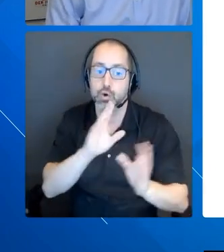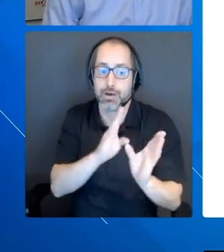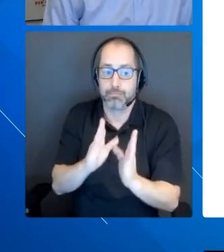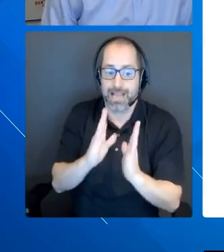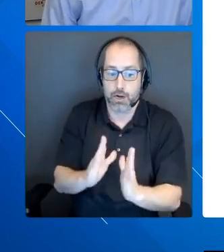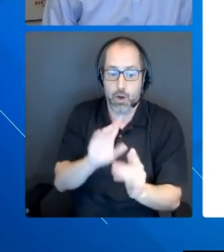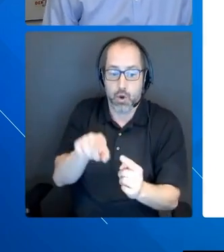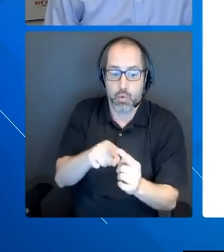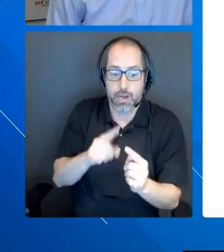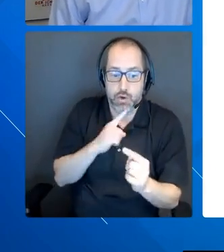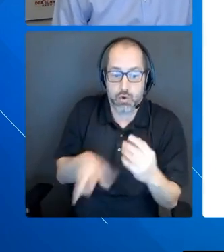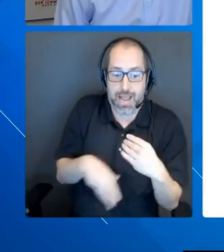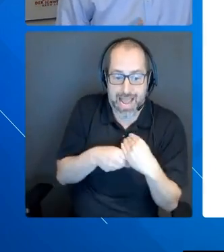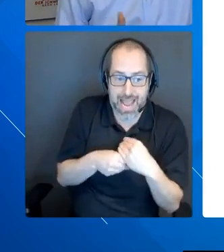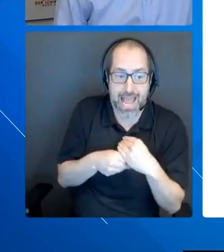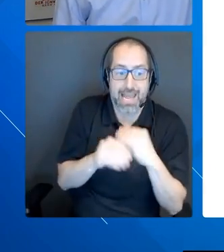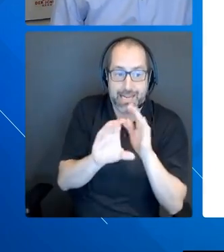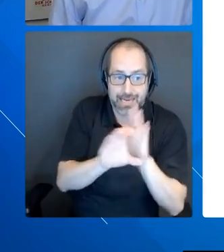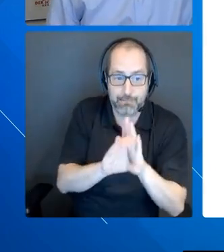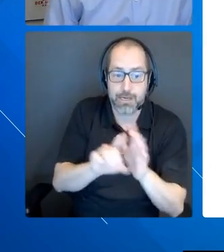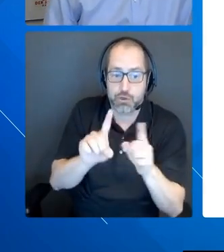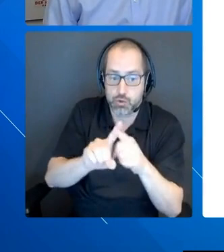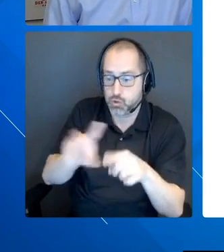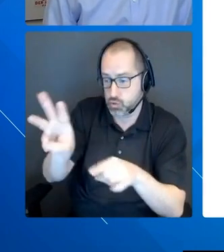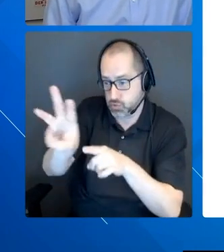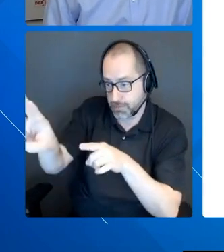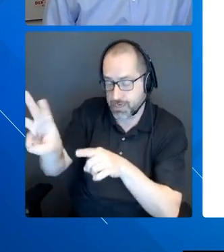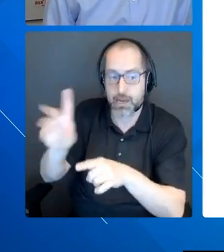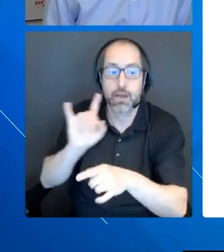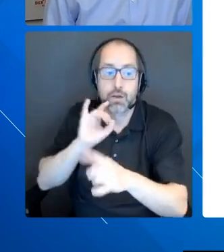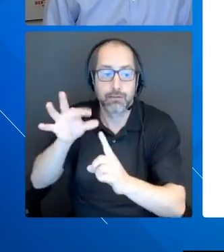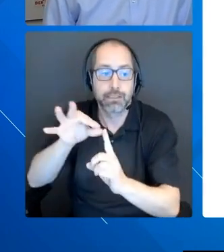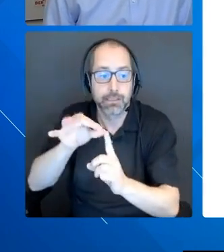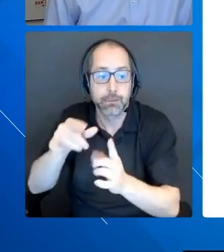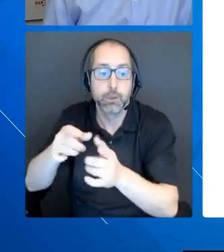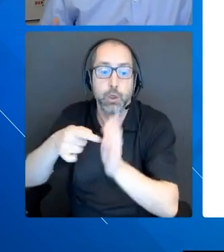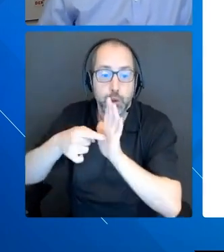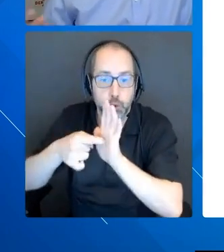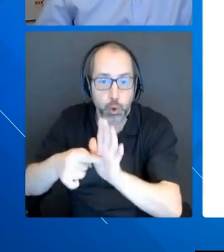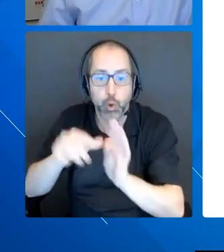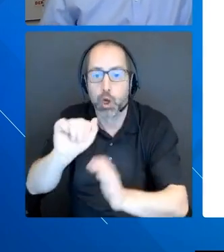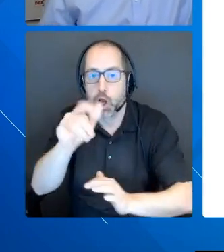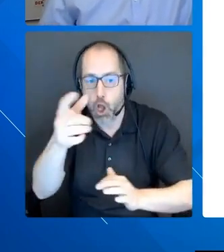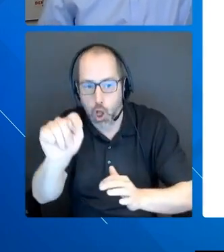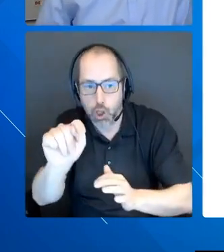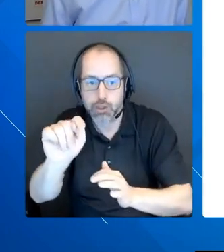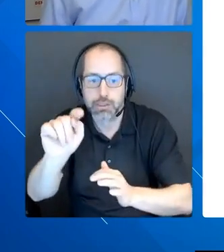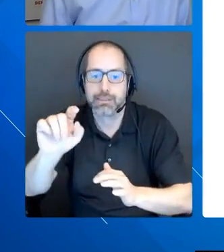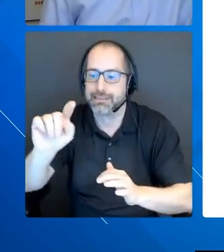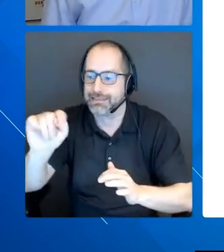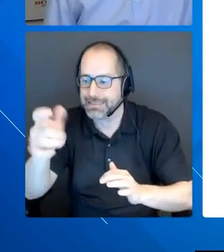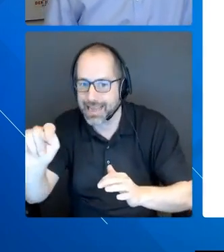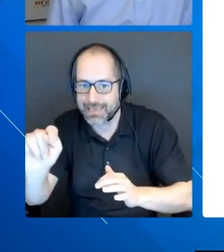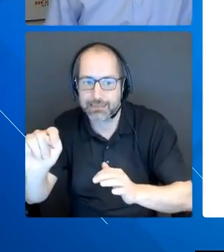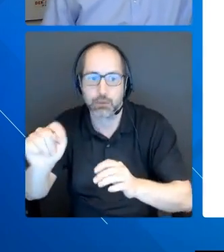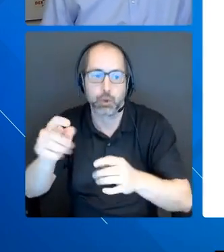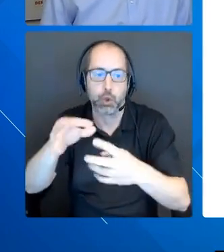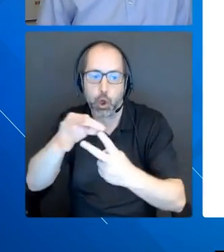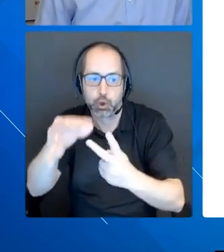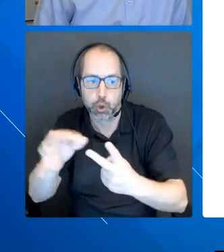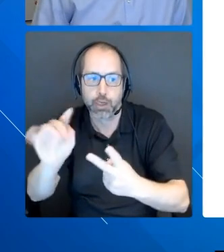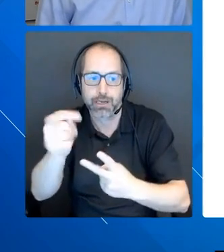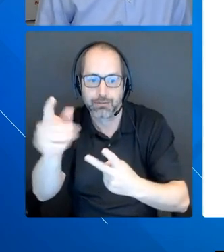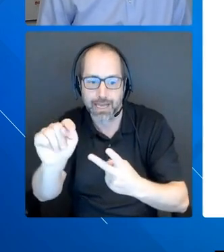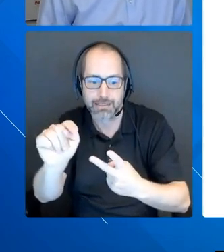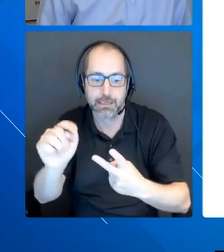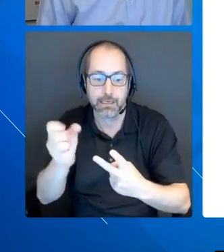site, you have to specify what's called alt text or alternative text. So screen readers and assistive technology know how to